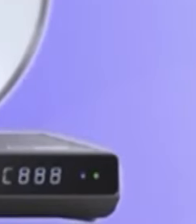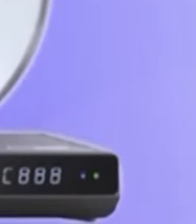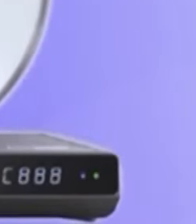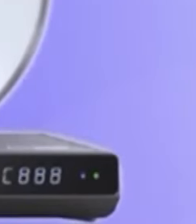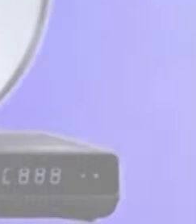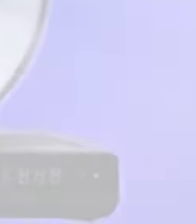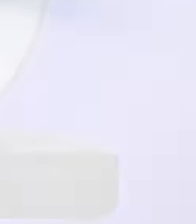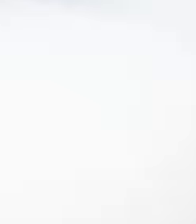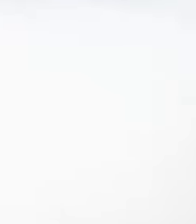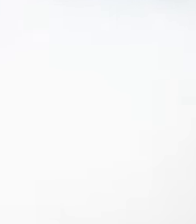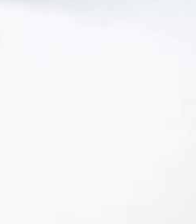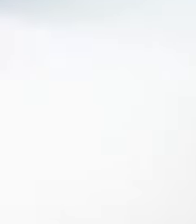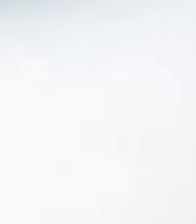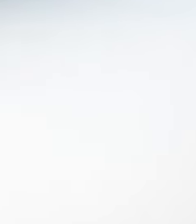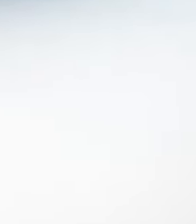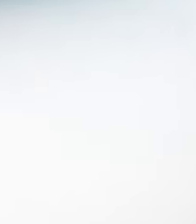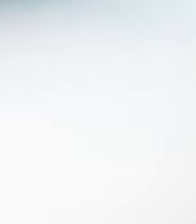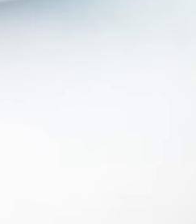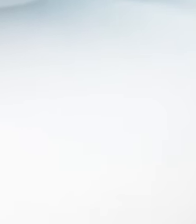DTH.